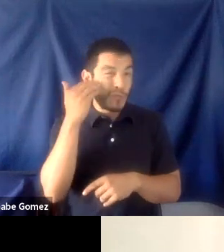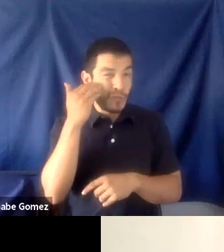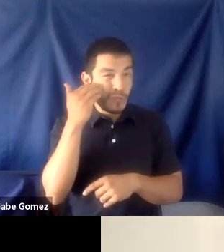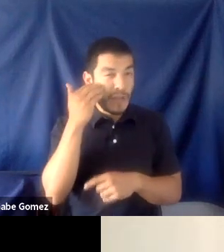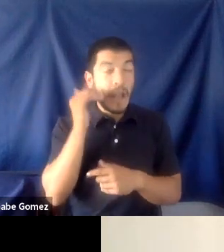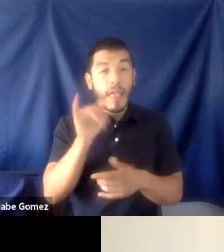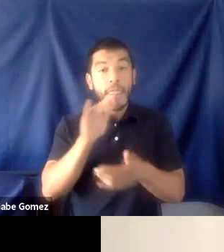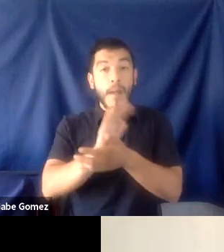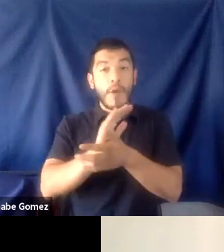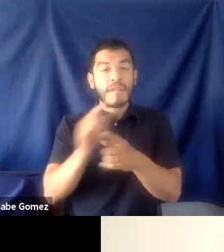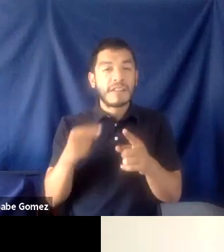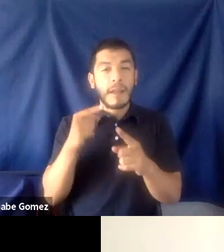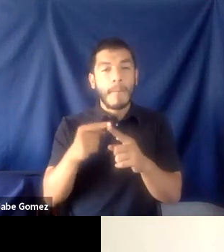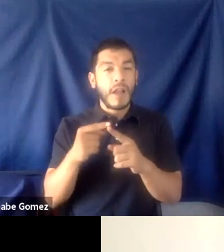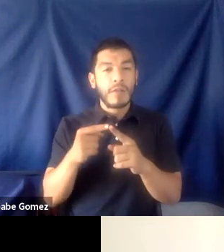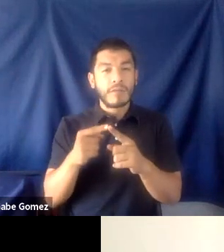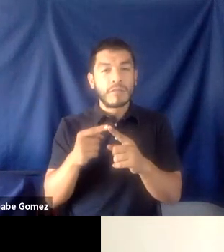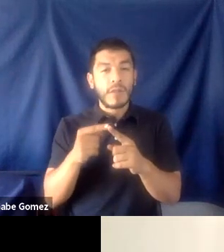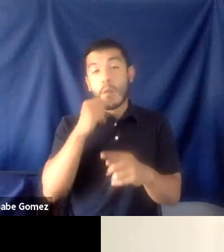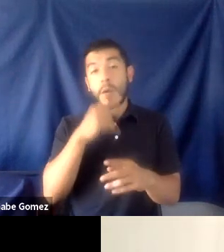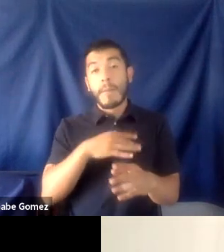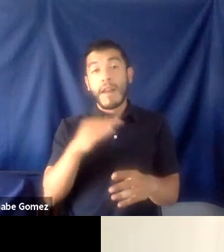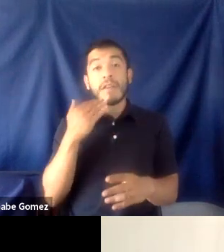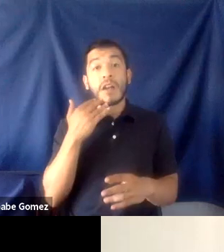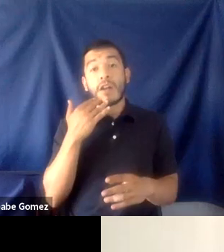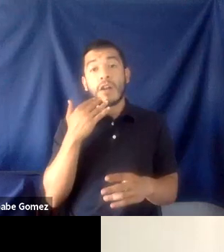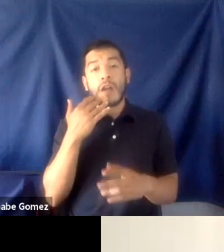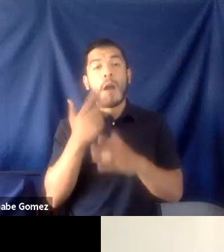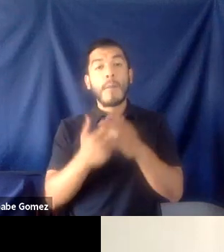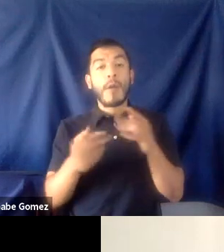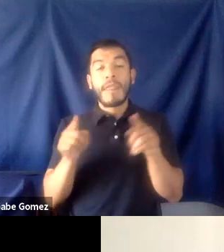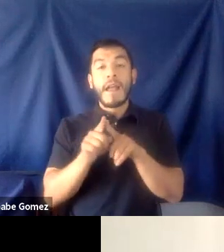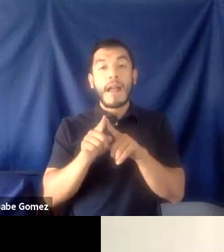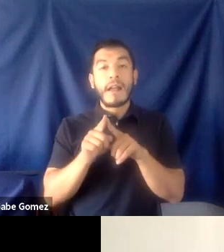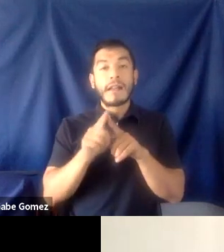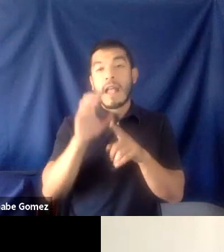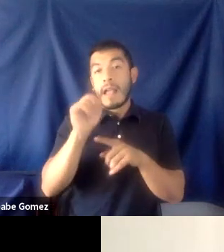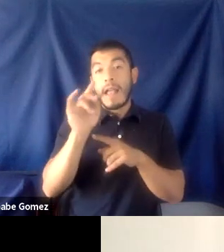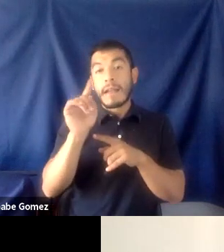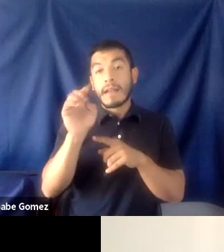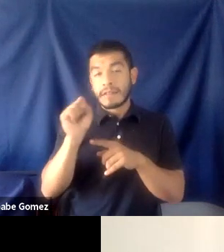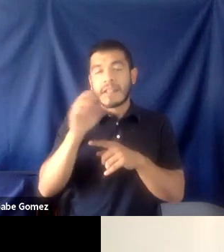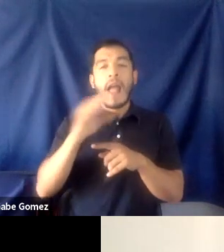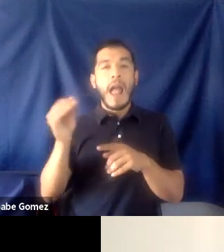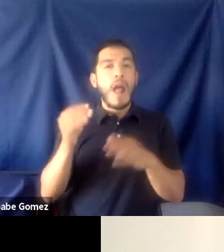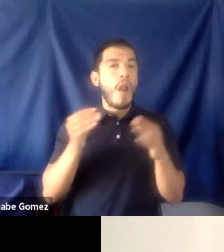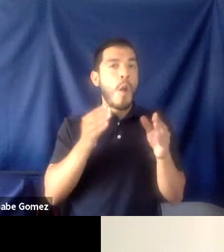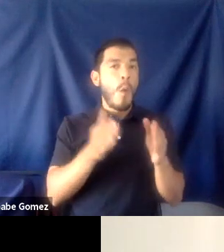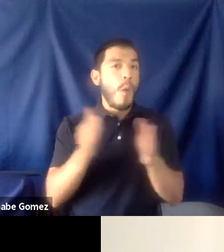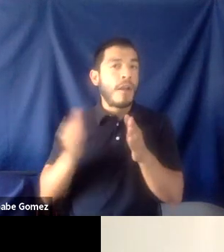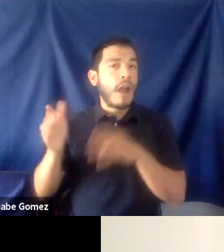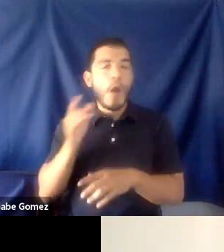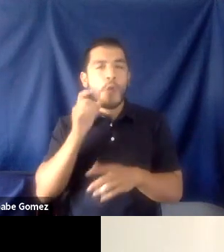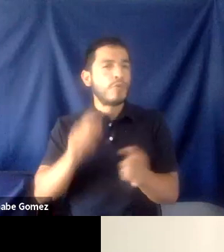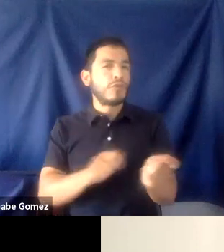the film is about women of color, both as candidates and as organizers who are transforming American